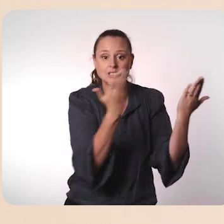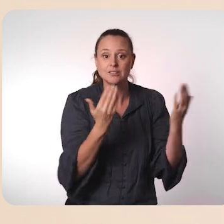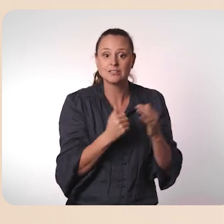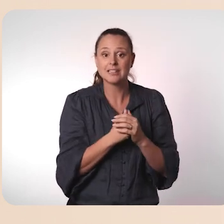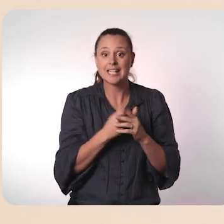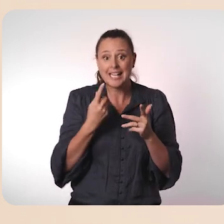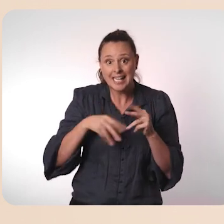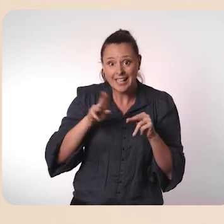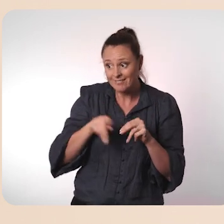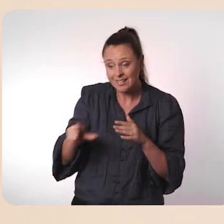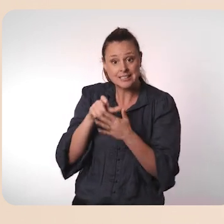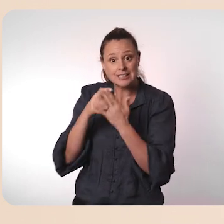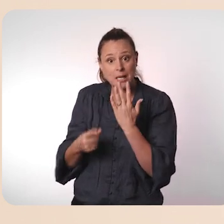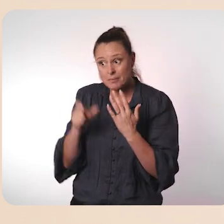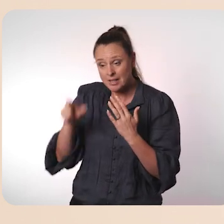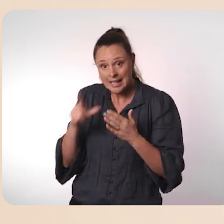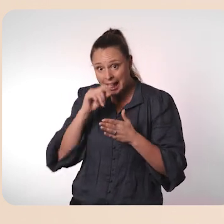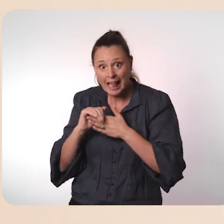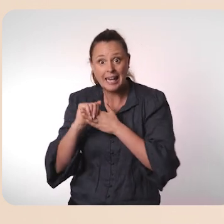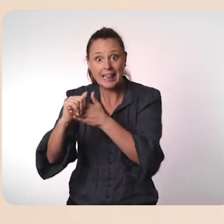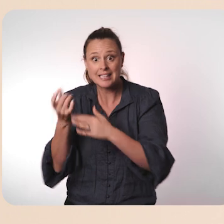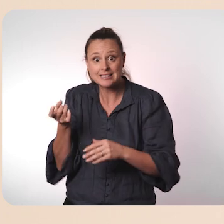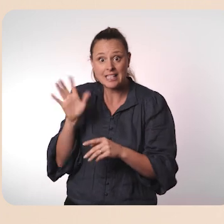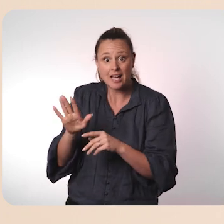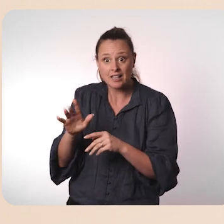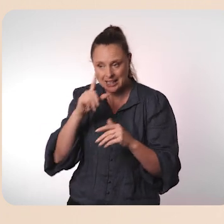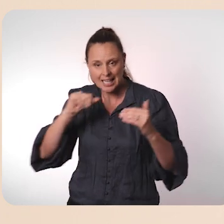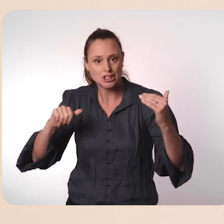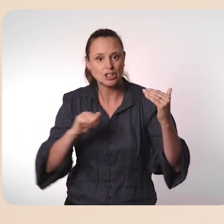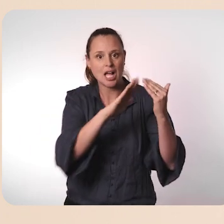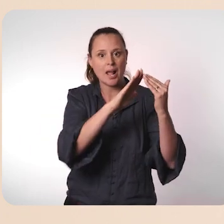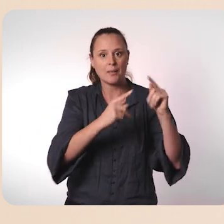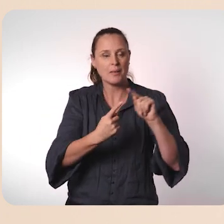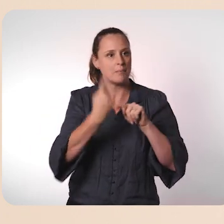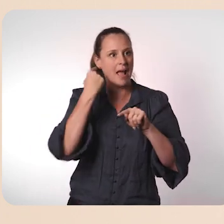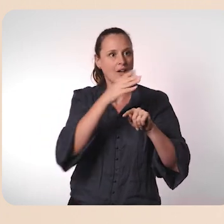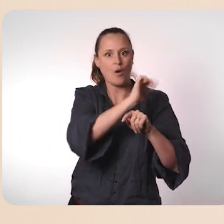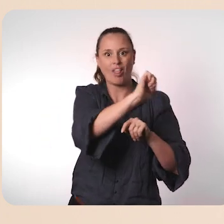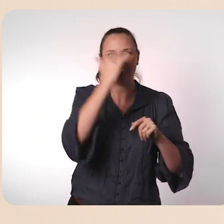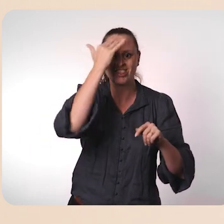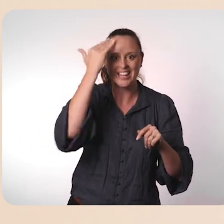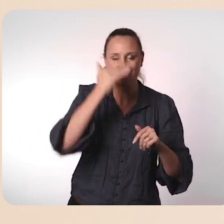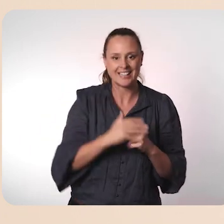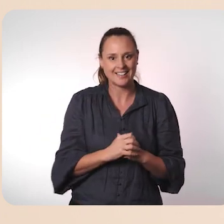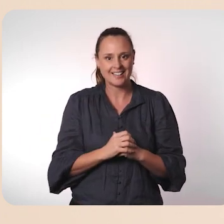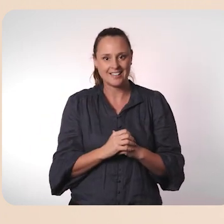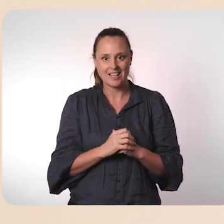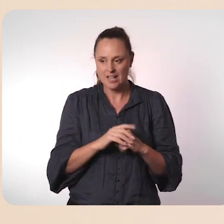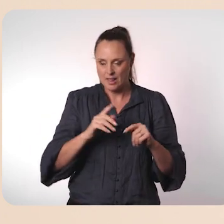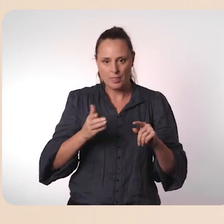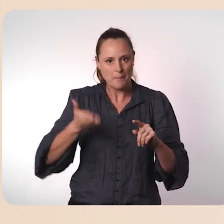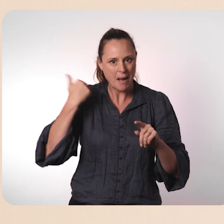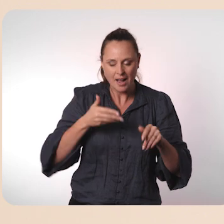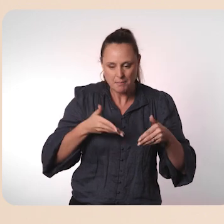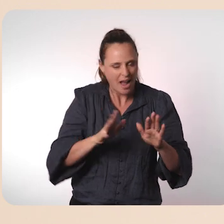positions, we can start to challenge the thinking behind only having able-bodied people in